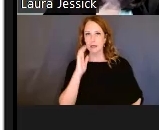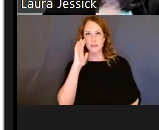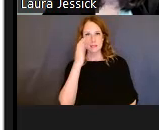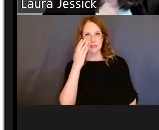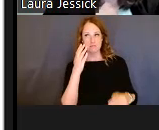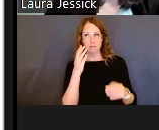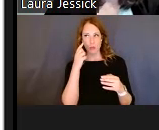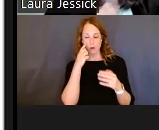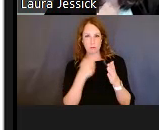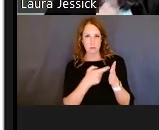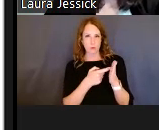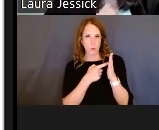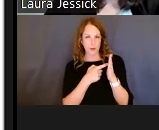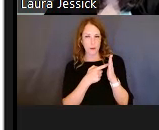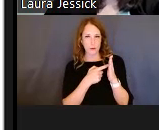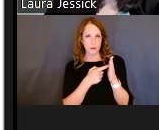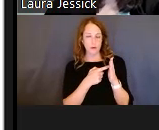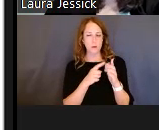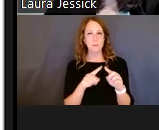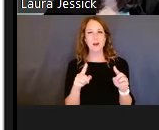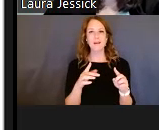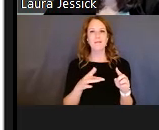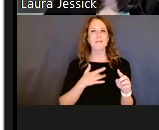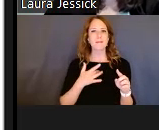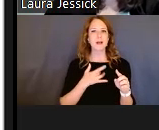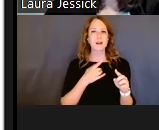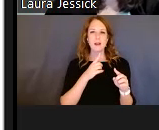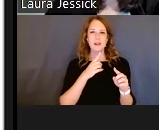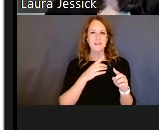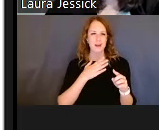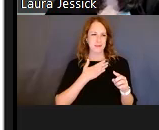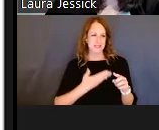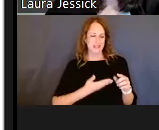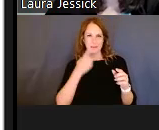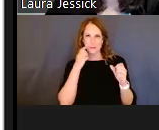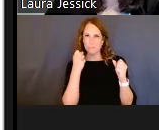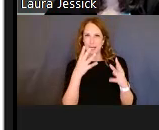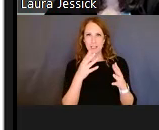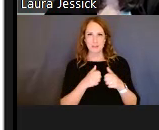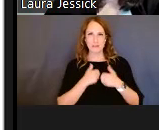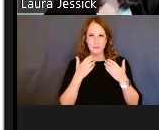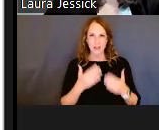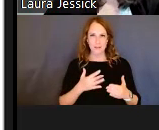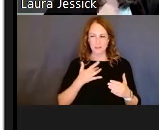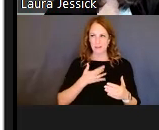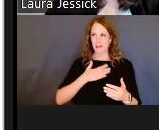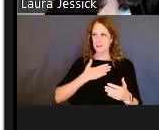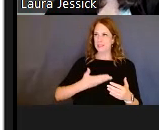required. But we found it was incredibly upsetting for a lot of survivors, because not only were they hearing